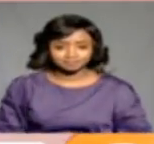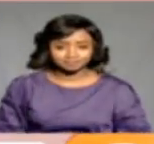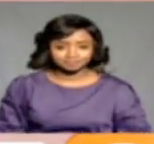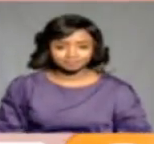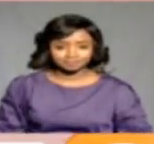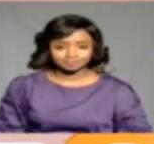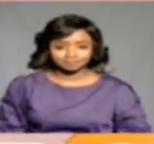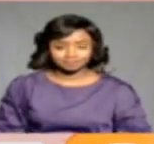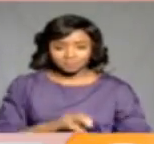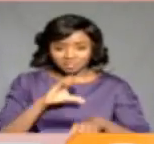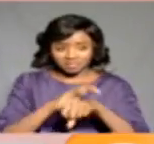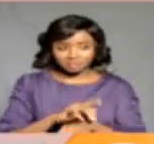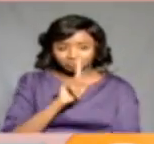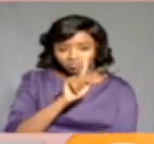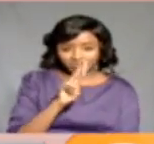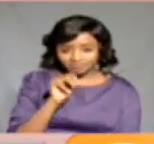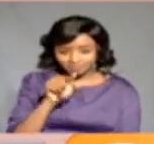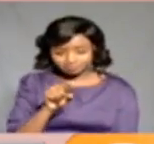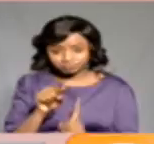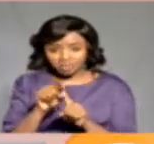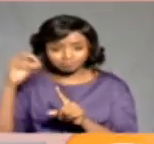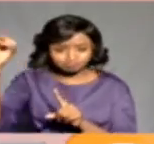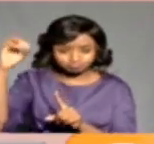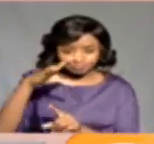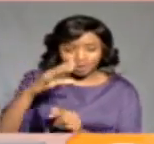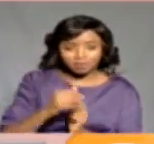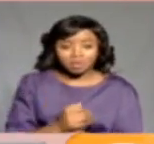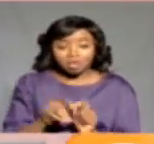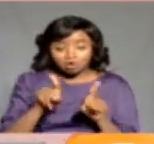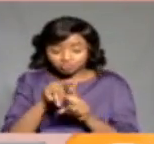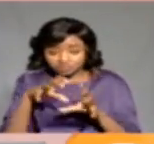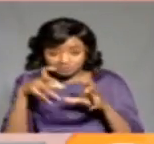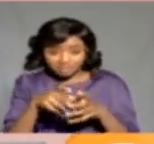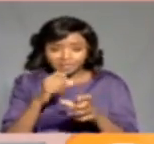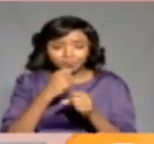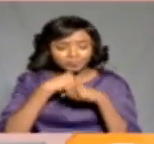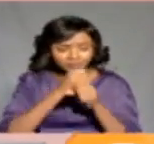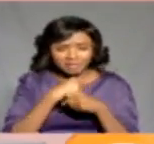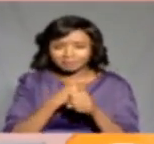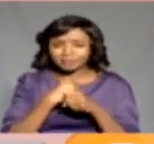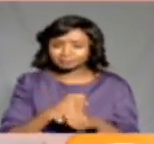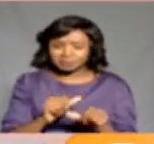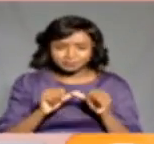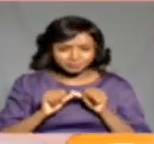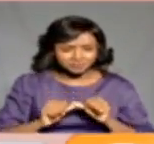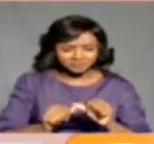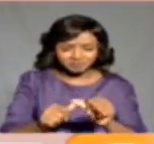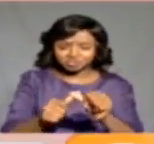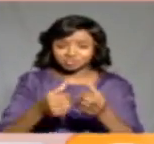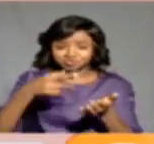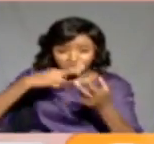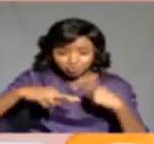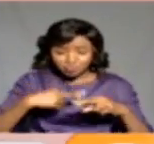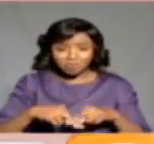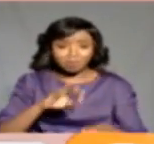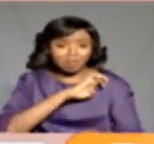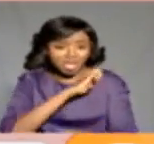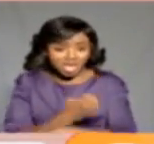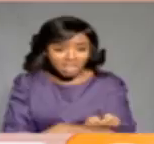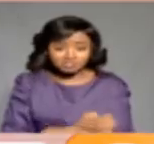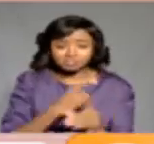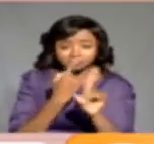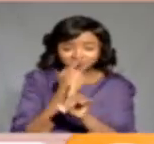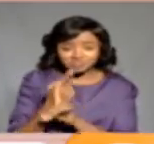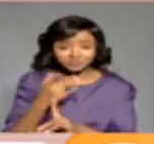1 megawatt. Integrated with the existing geothermal power, the firm will now produce sufficient renewable energy for consumption by tenants